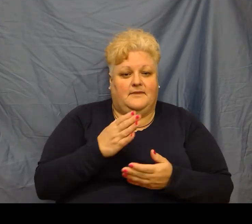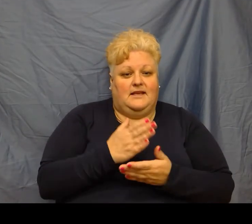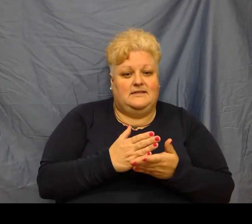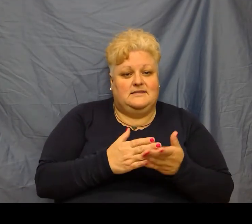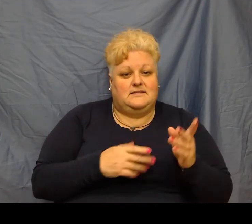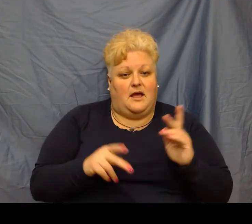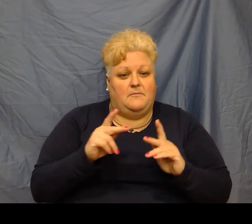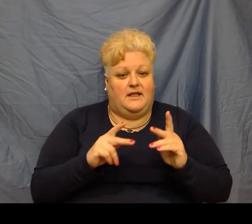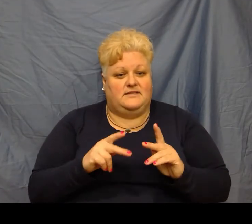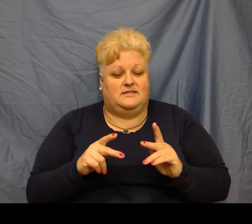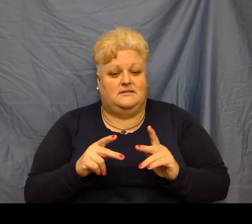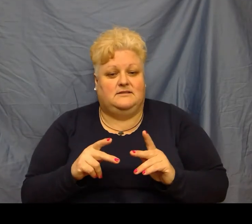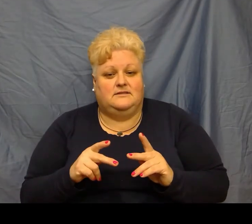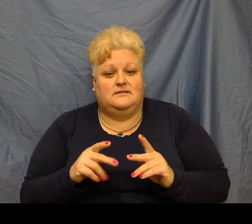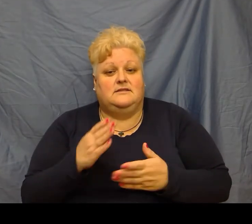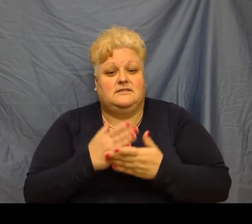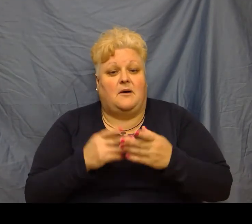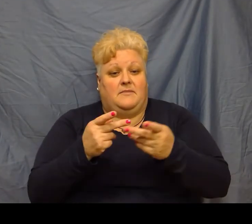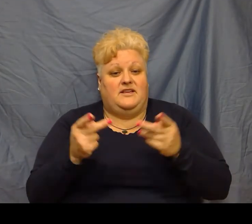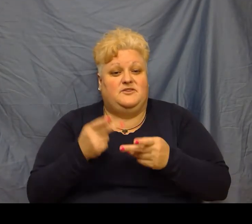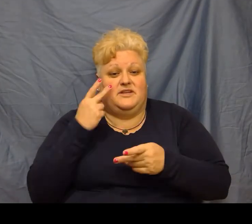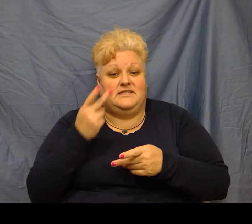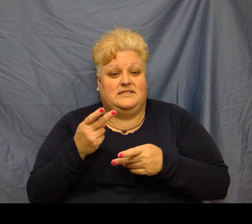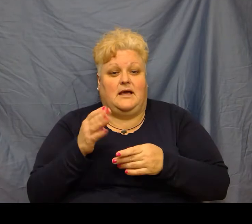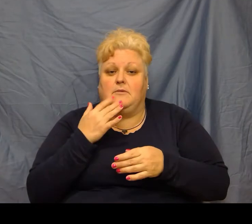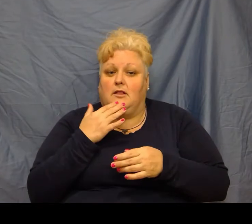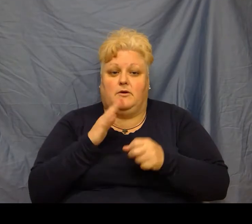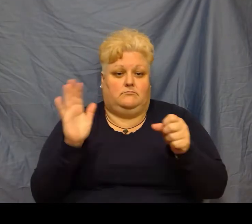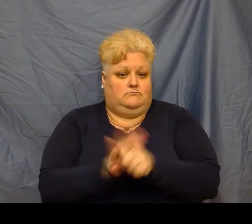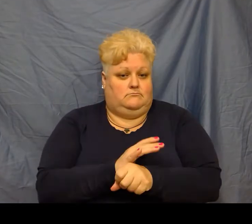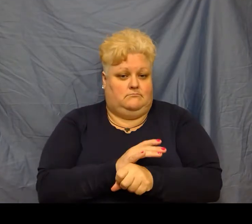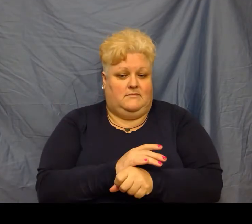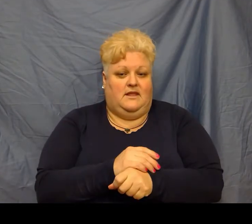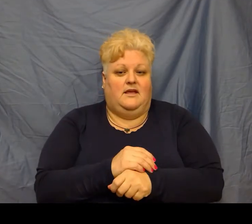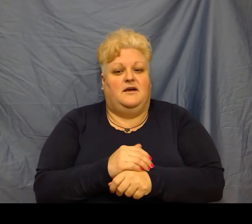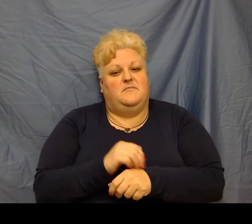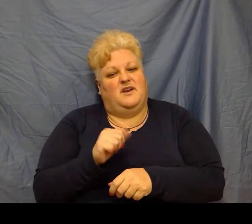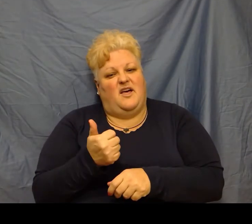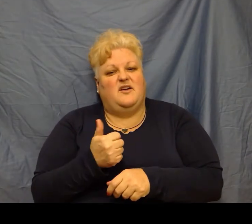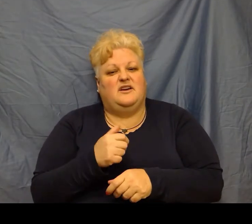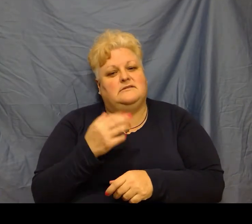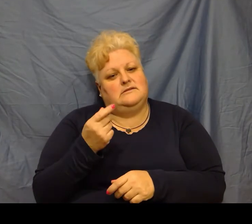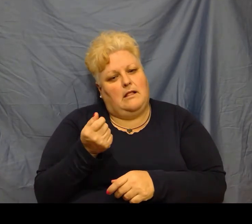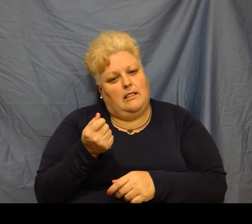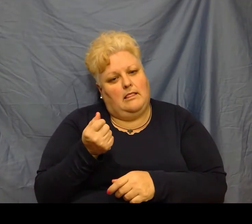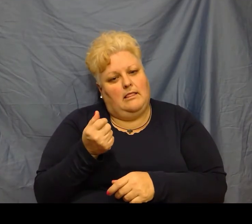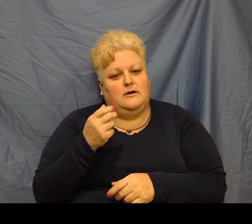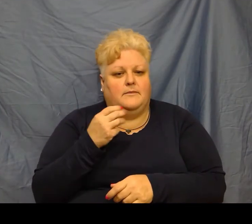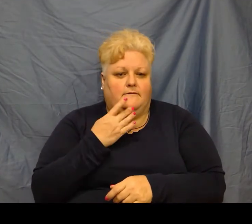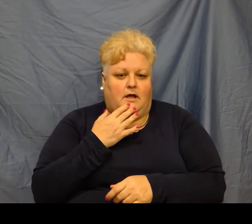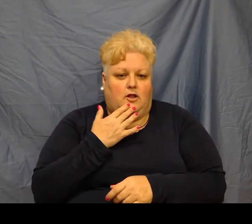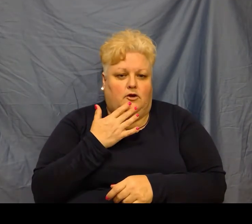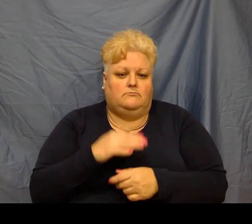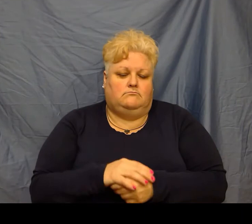can tell in some places I'm coloring it all the way in. In some places I'm just brushing some more color. It just depends on what